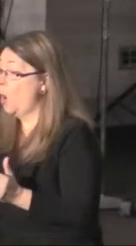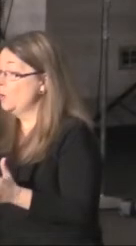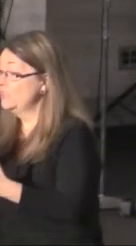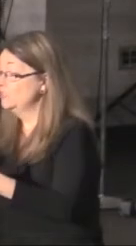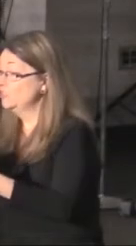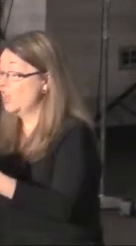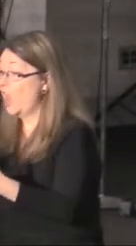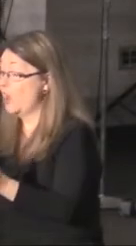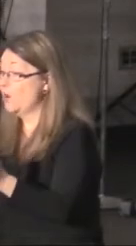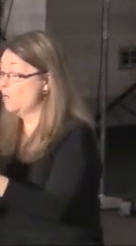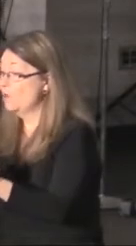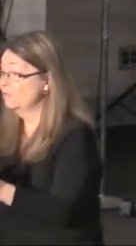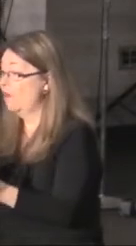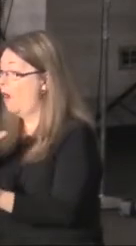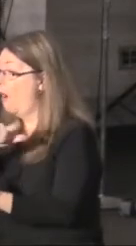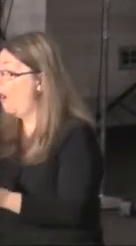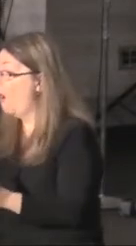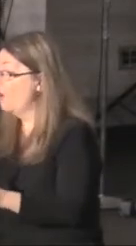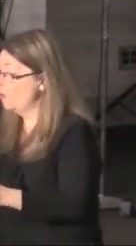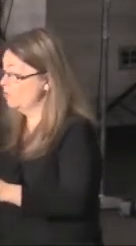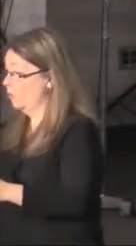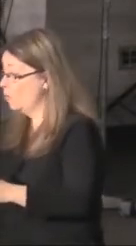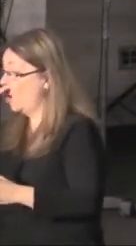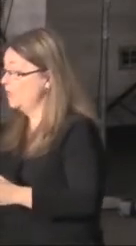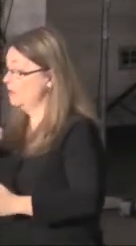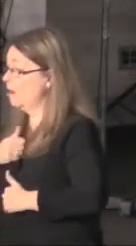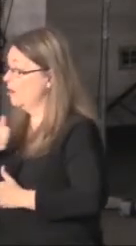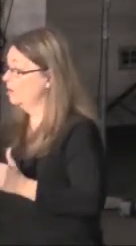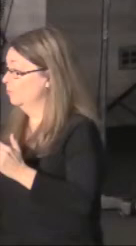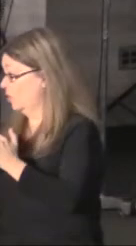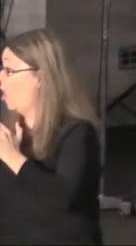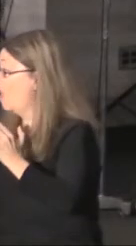share the encouragement goes throughout the whole imperial guard, but he says also this, and to all the